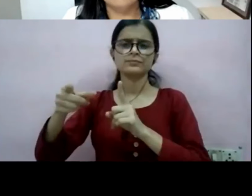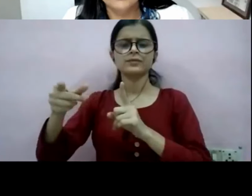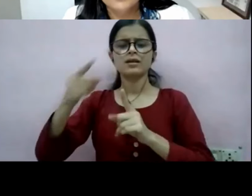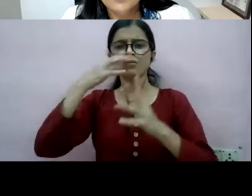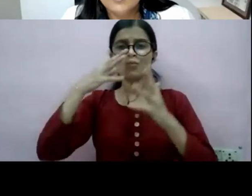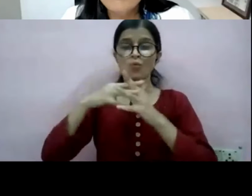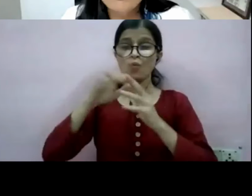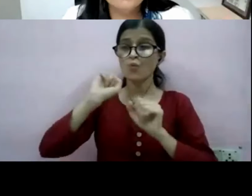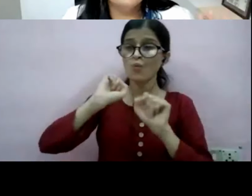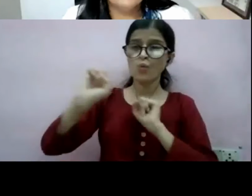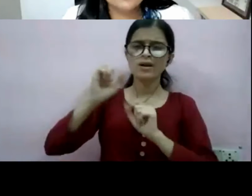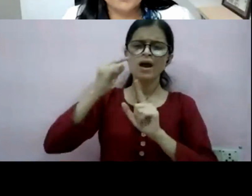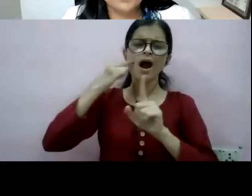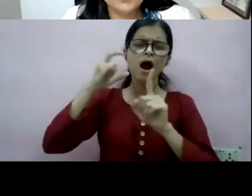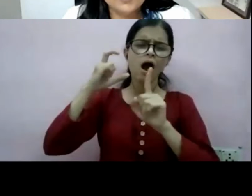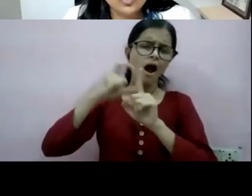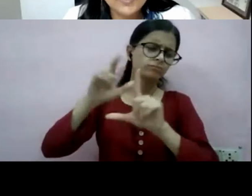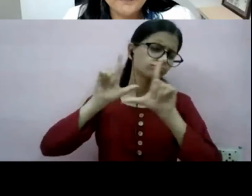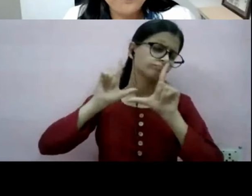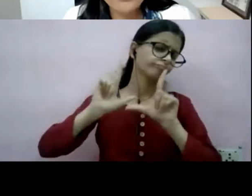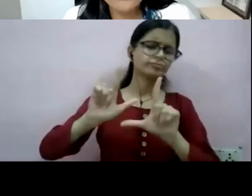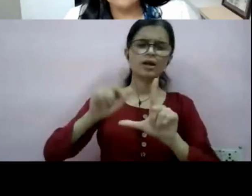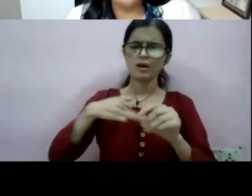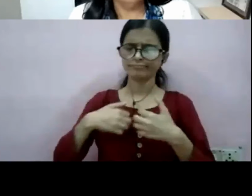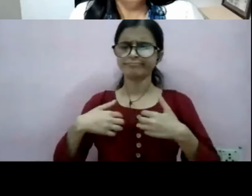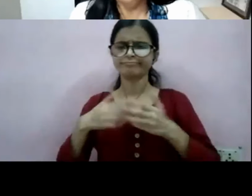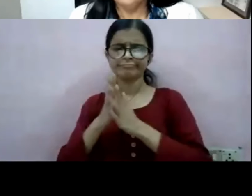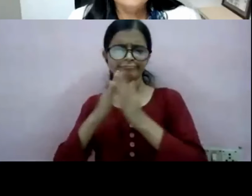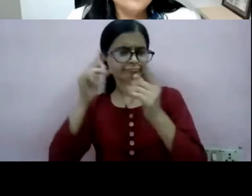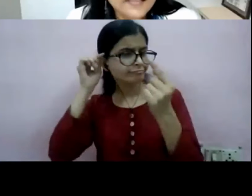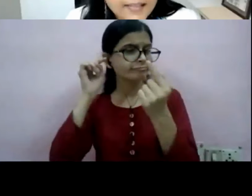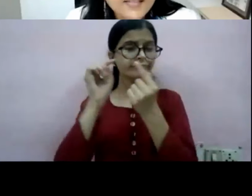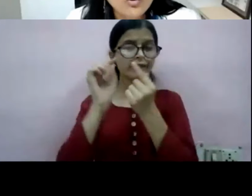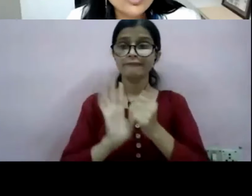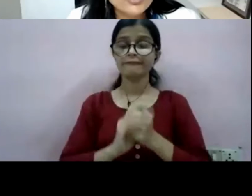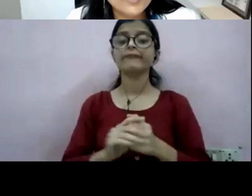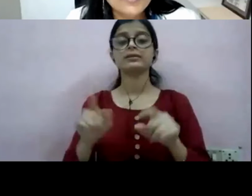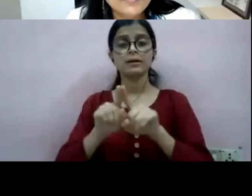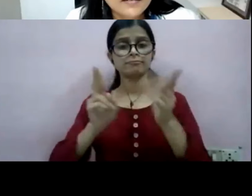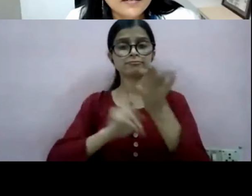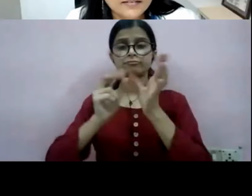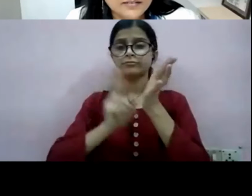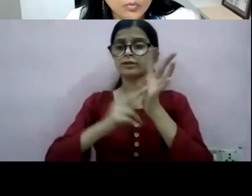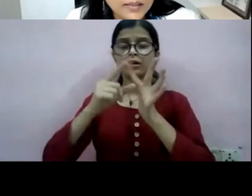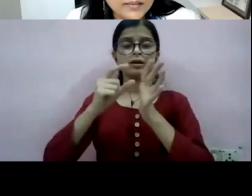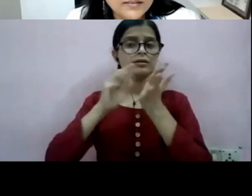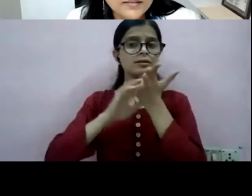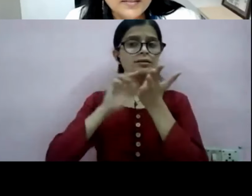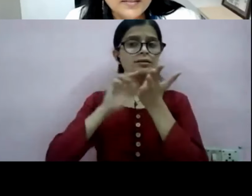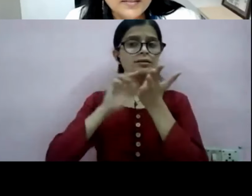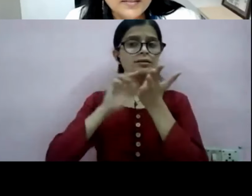life, are forbidden aspirations to them. Then Nandini Ghosh, in her work that